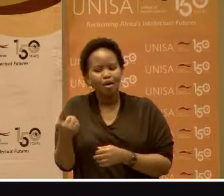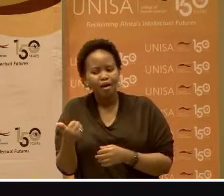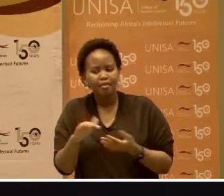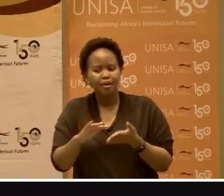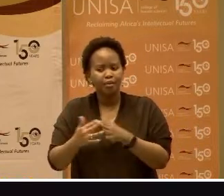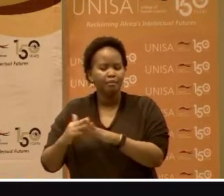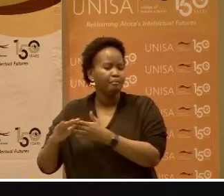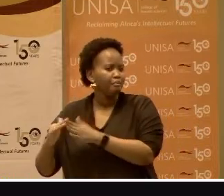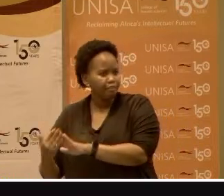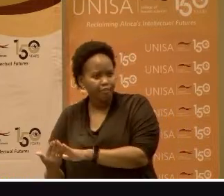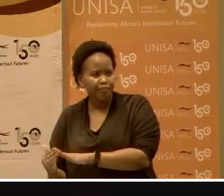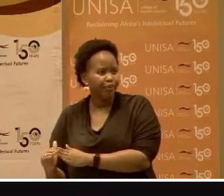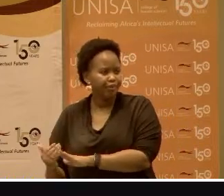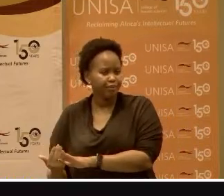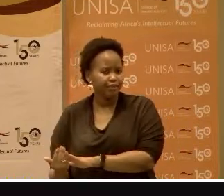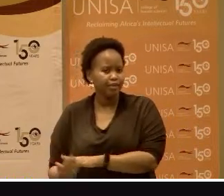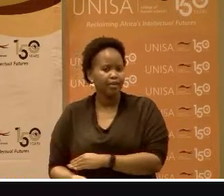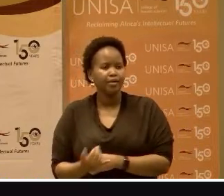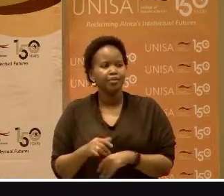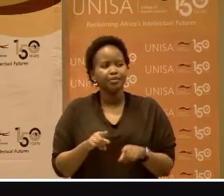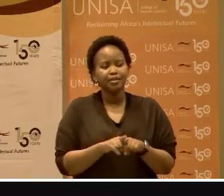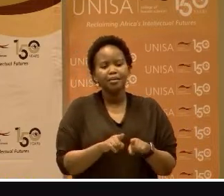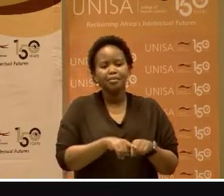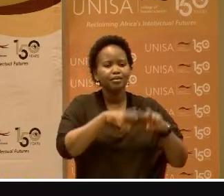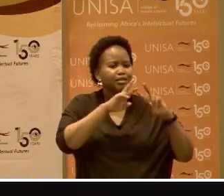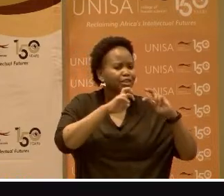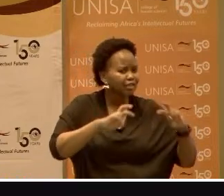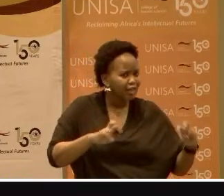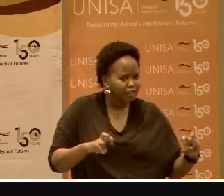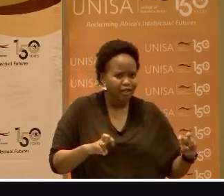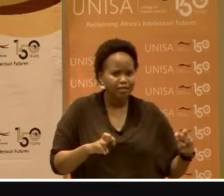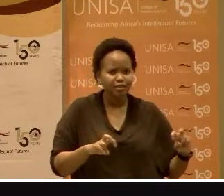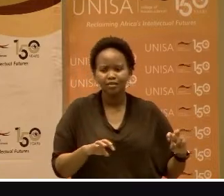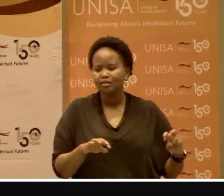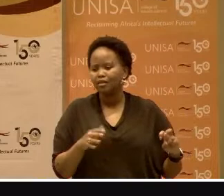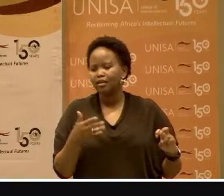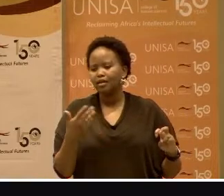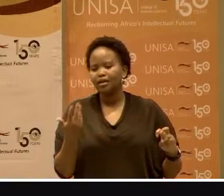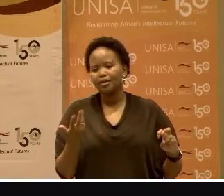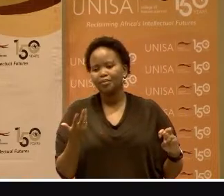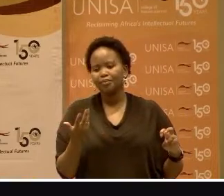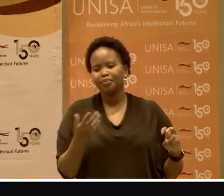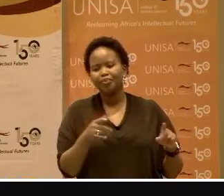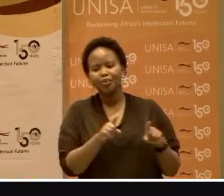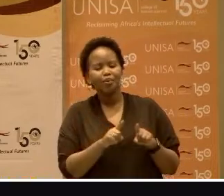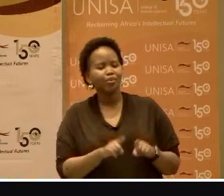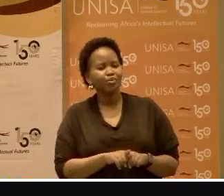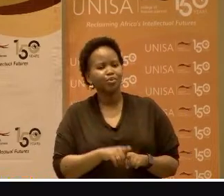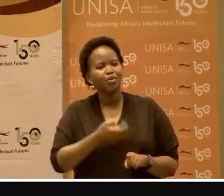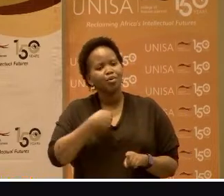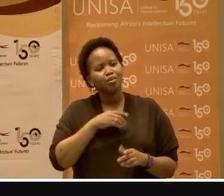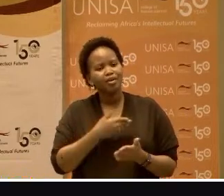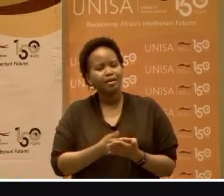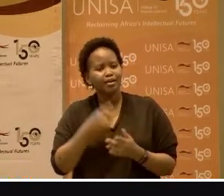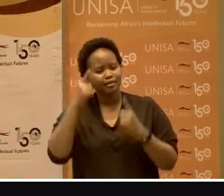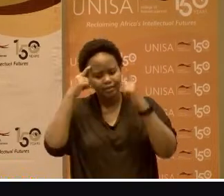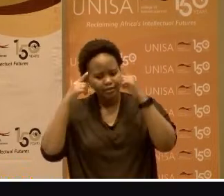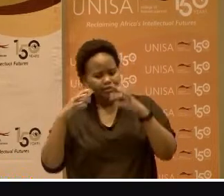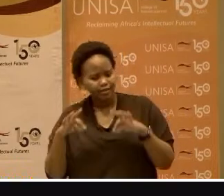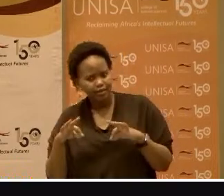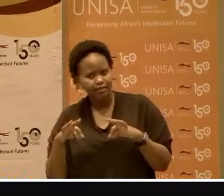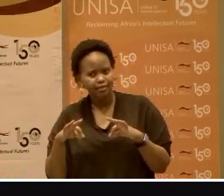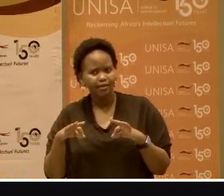LIS professional, as LIS researchers, as LIS experts, we can contribute to research on language